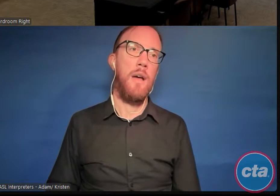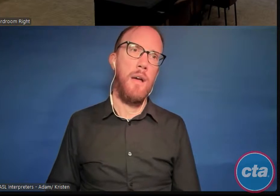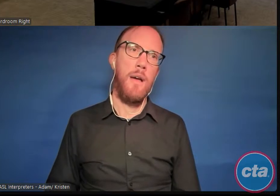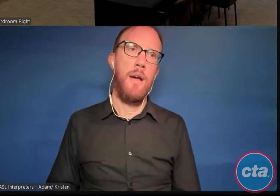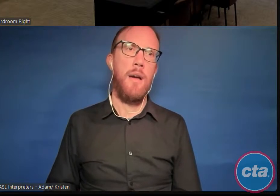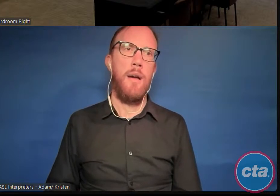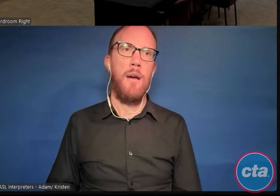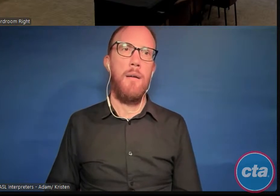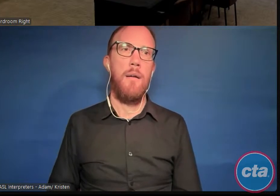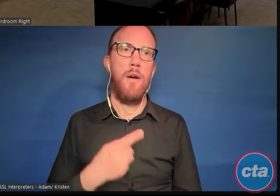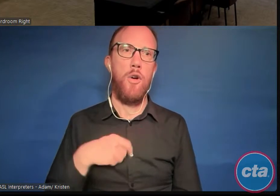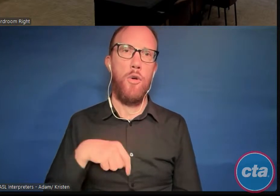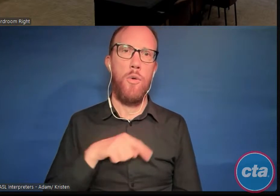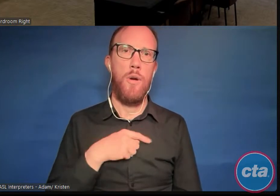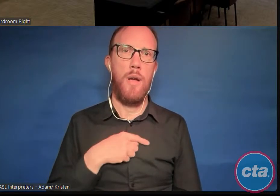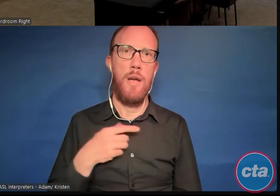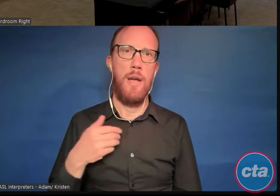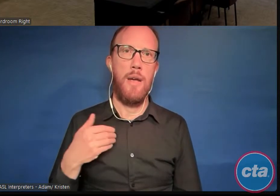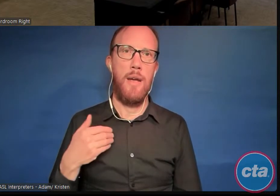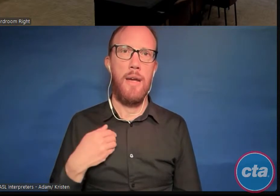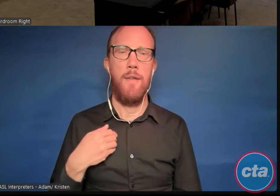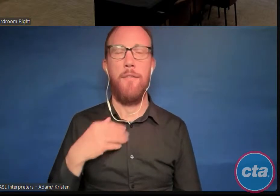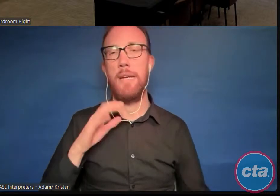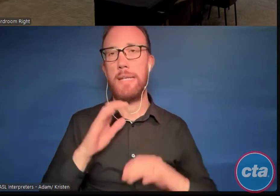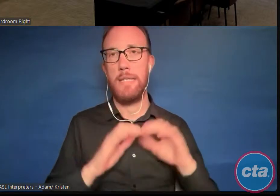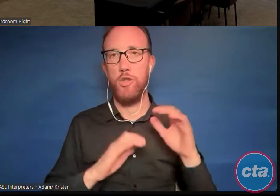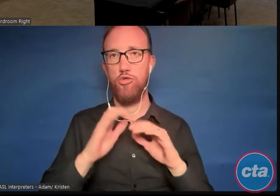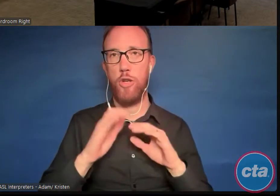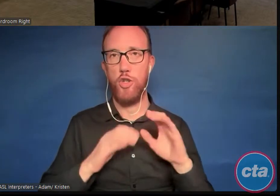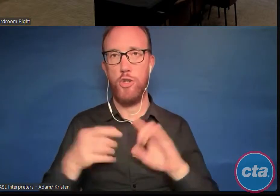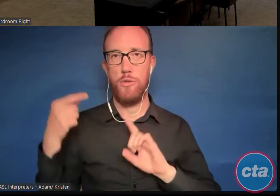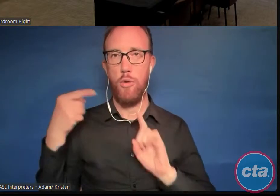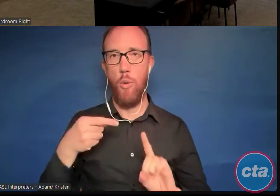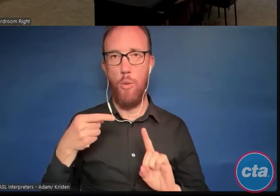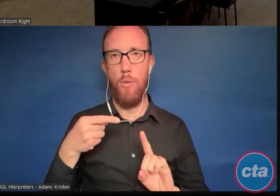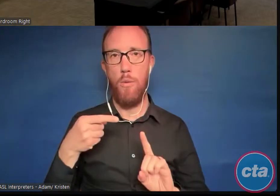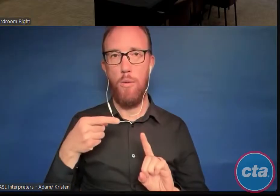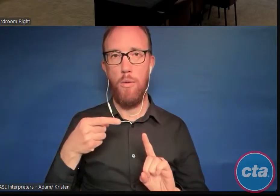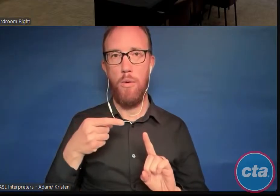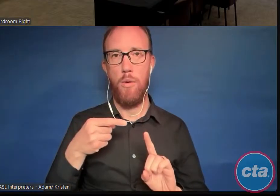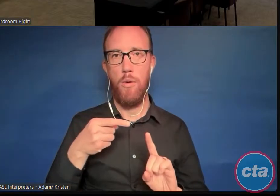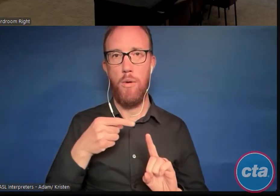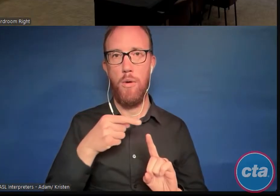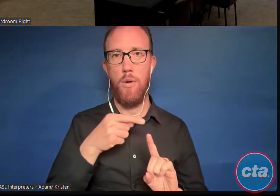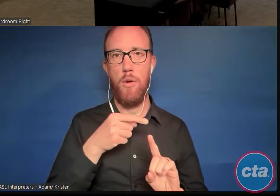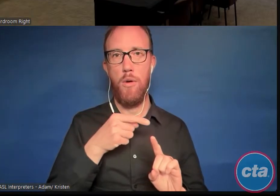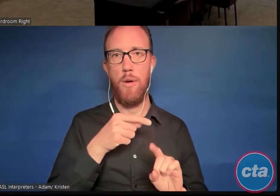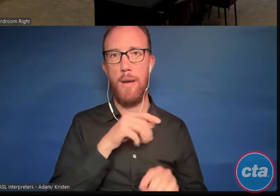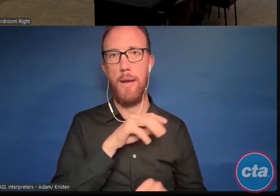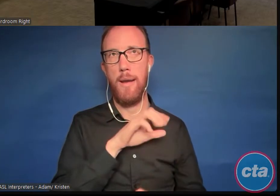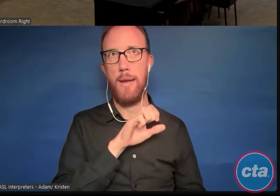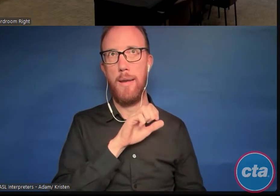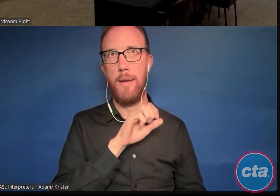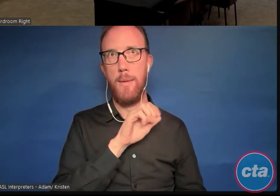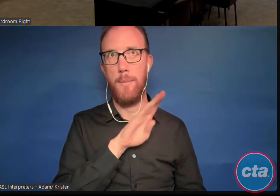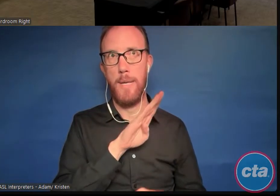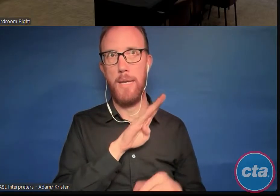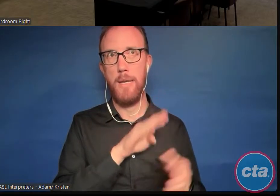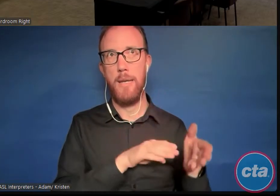We have a construction goal of DBE participation. It is